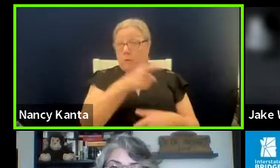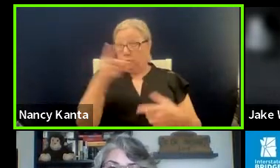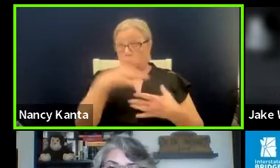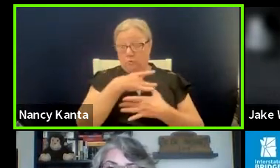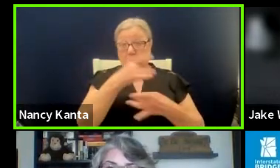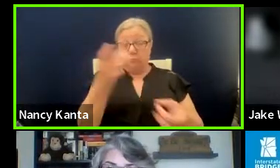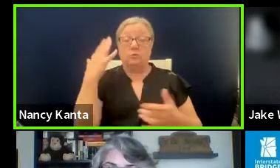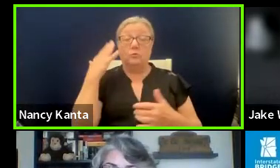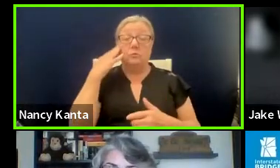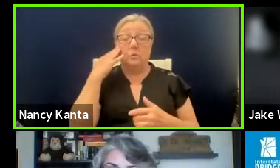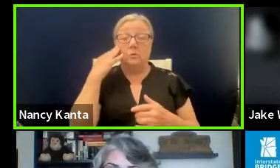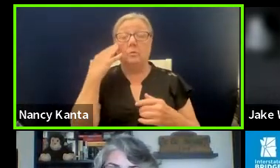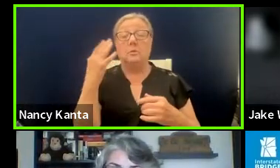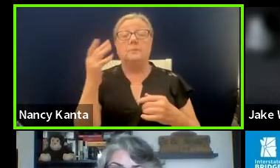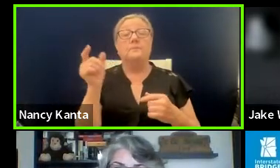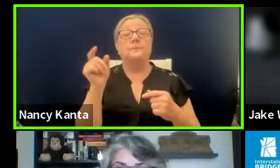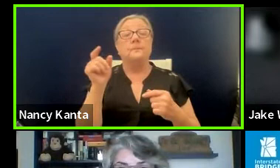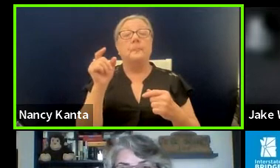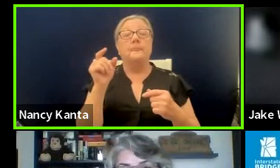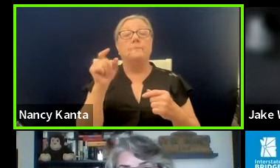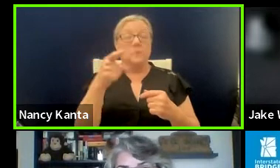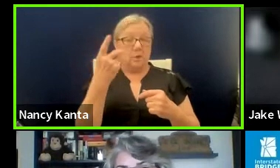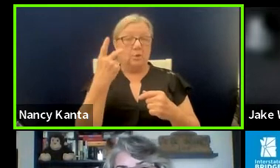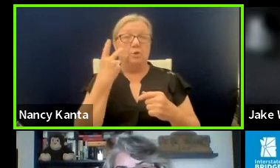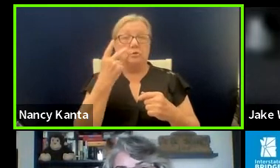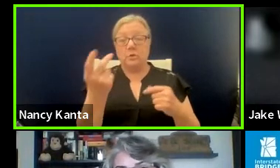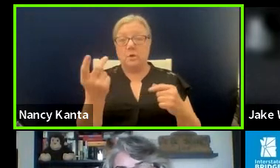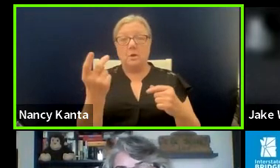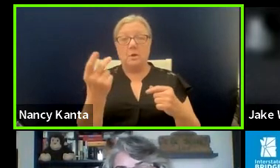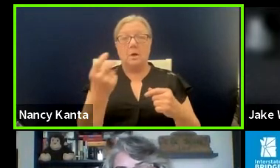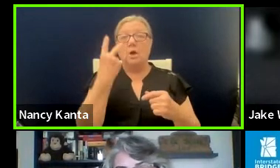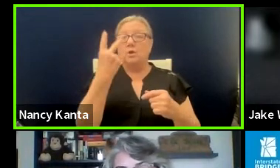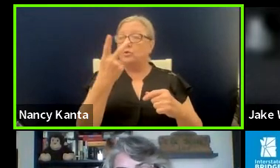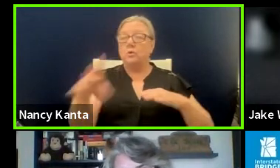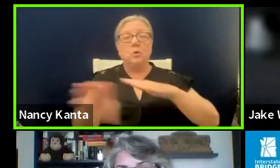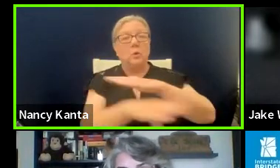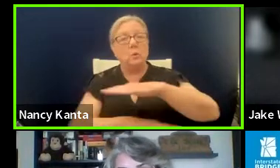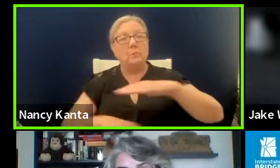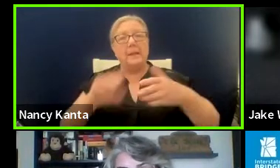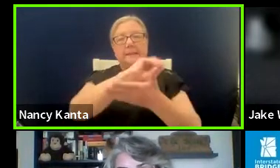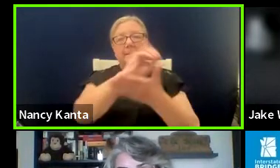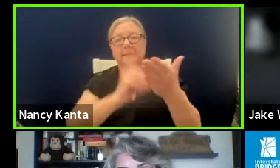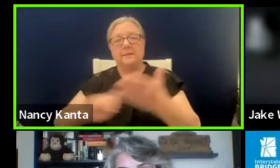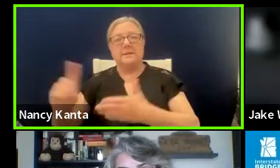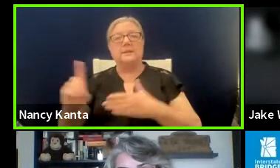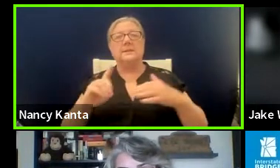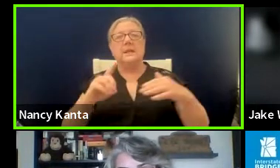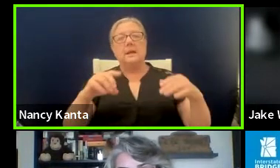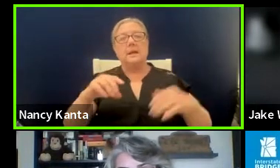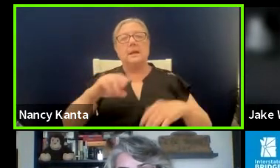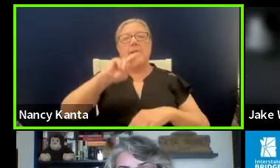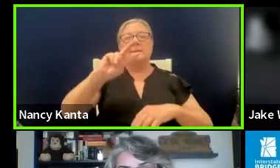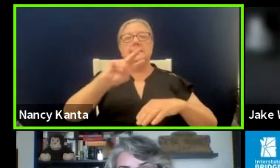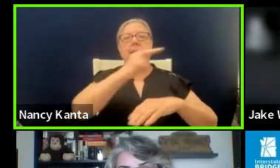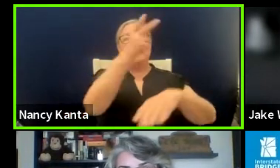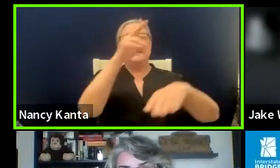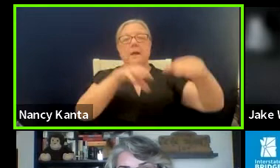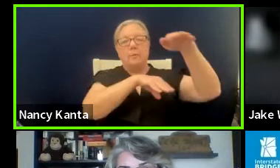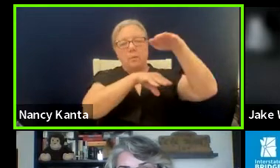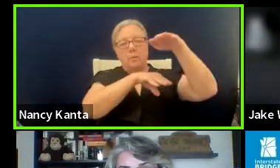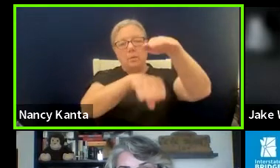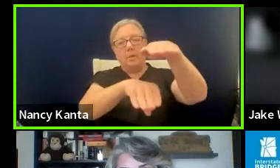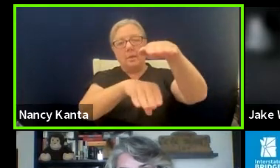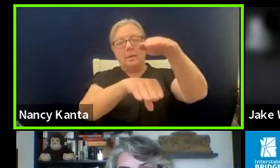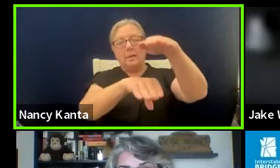is as you saw, there were really two basic configurations there, a double deck version and a single level